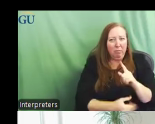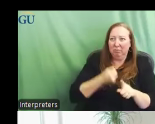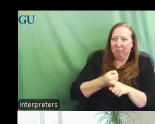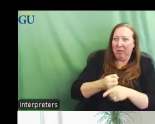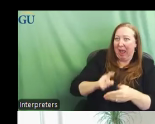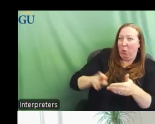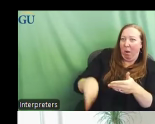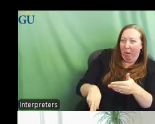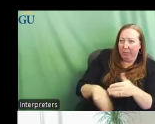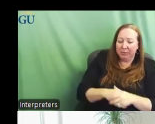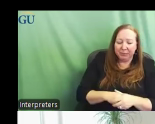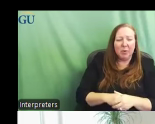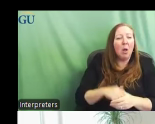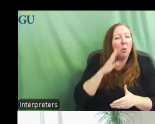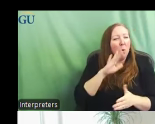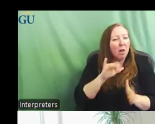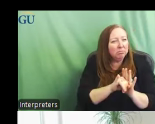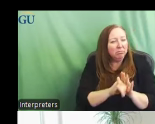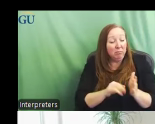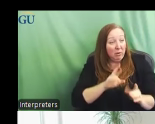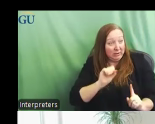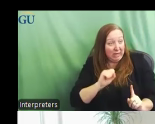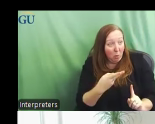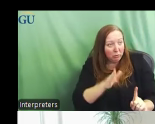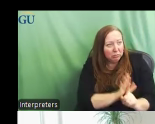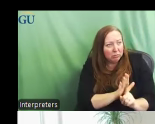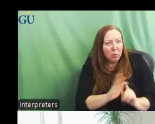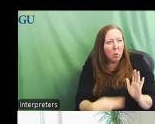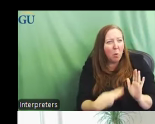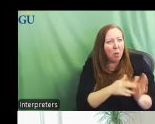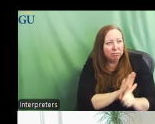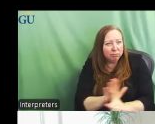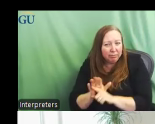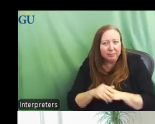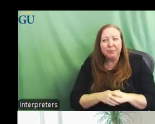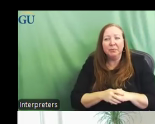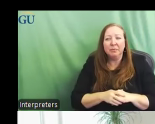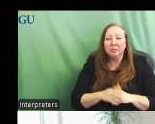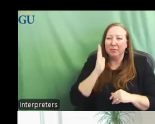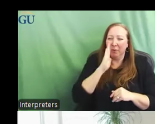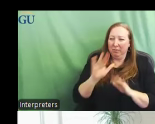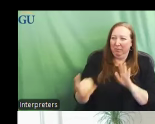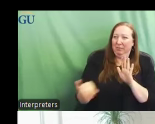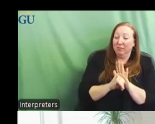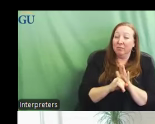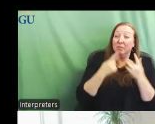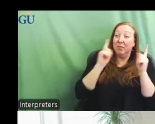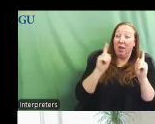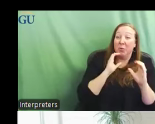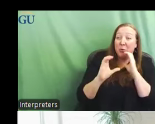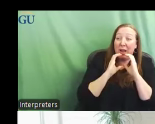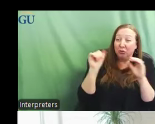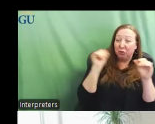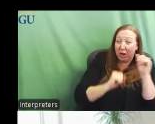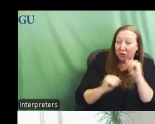role of stakeholders involved in the EHDI system, identify some effective communication strategies for